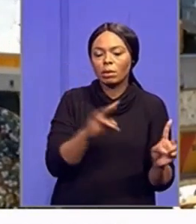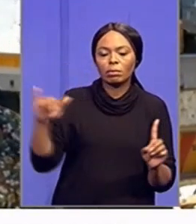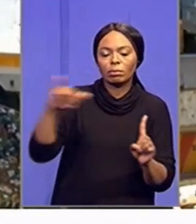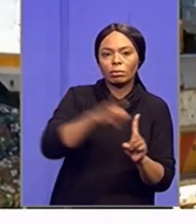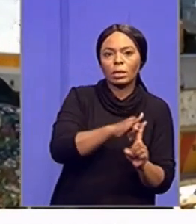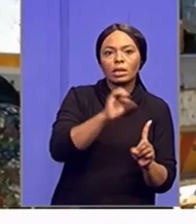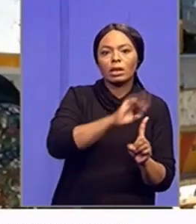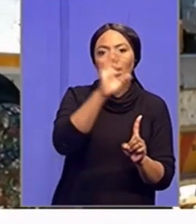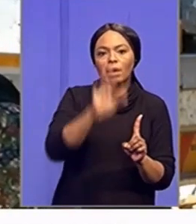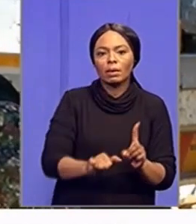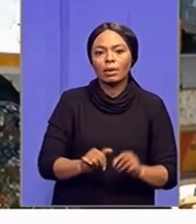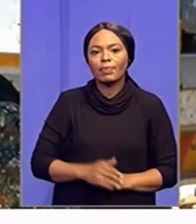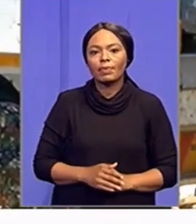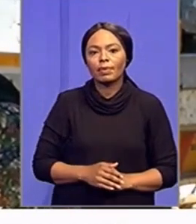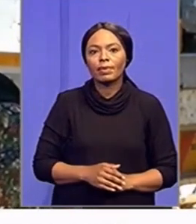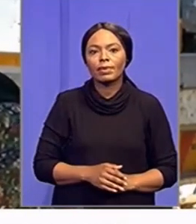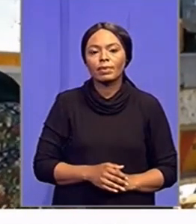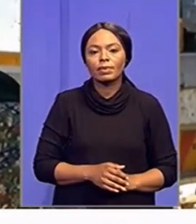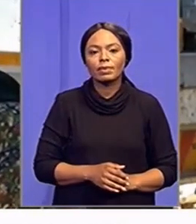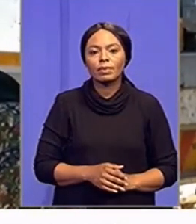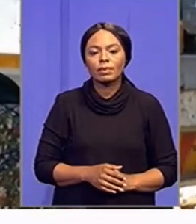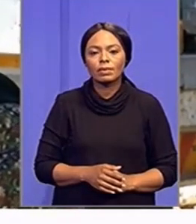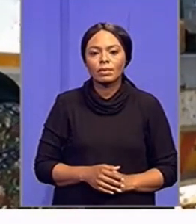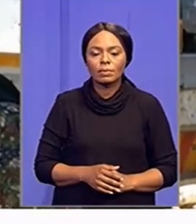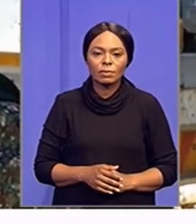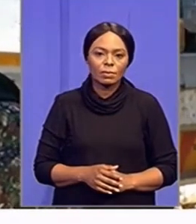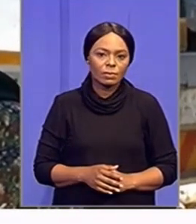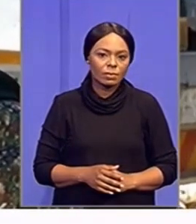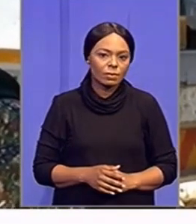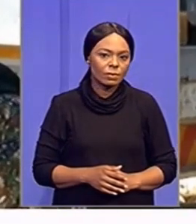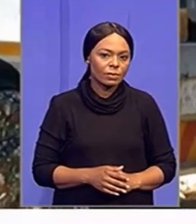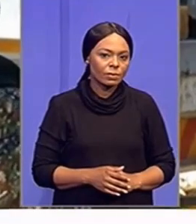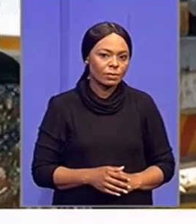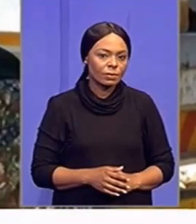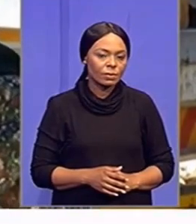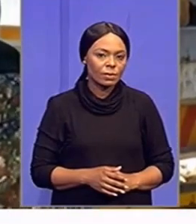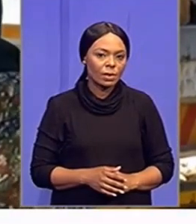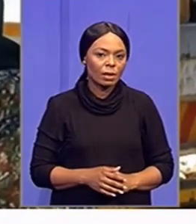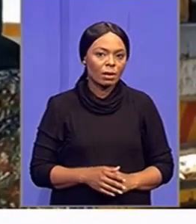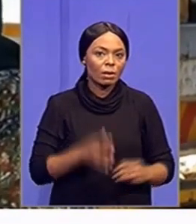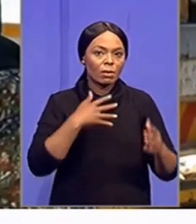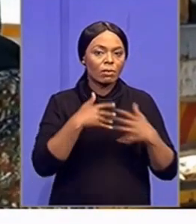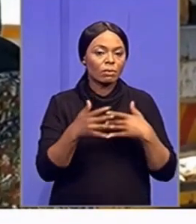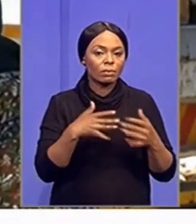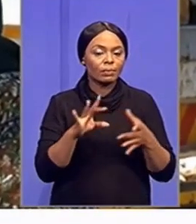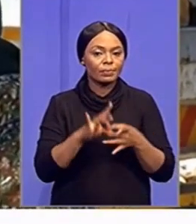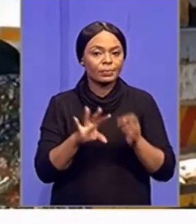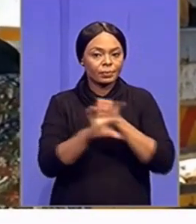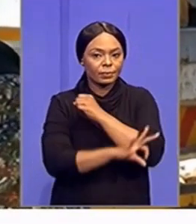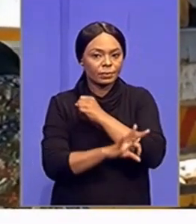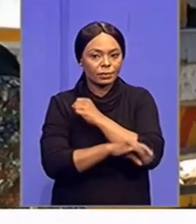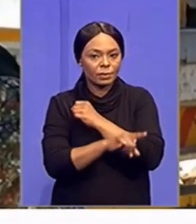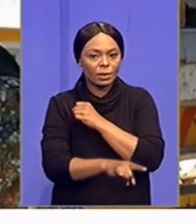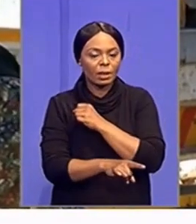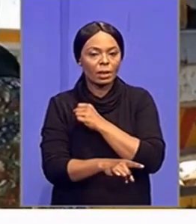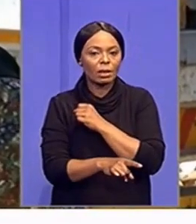Foreign affairs doesn't prohibit people from entering a country. People have to apply for visas through Home